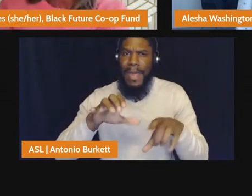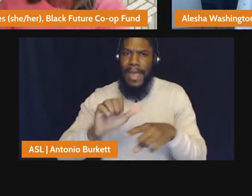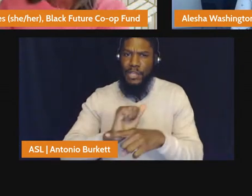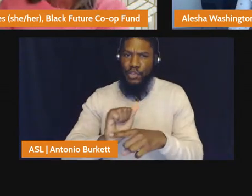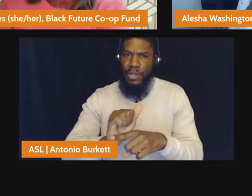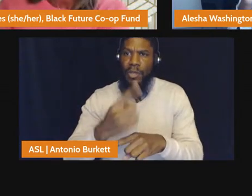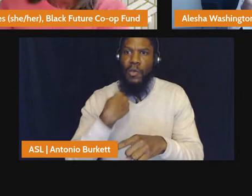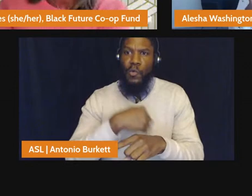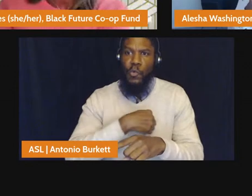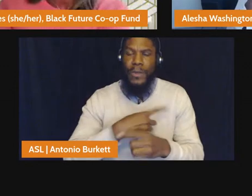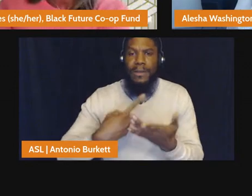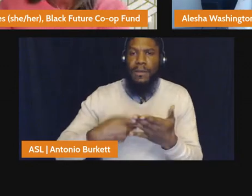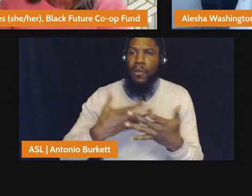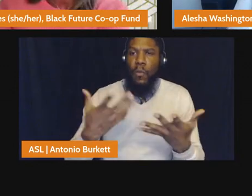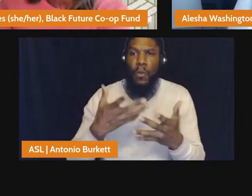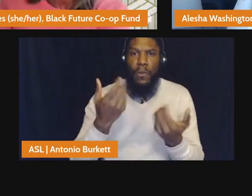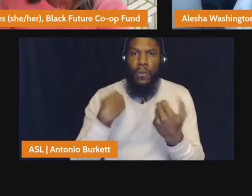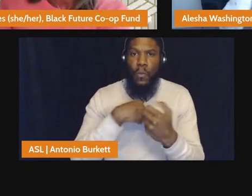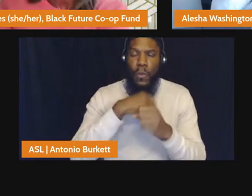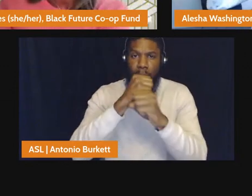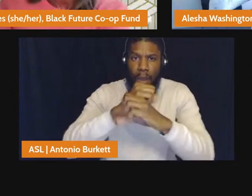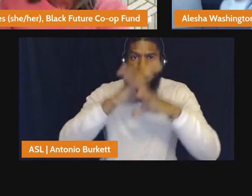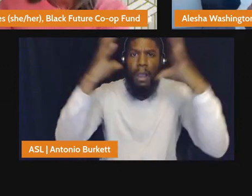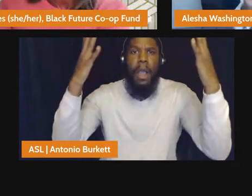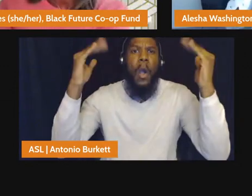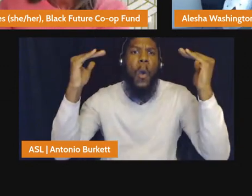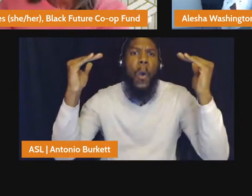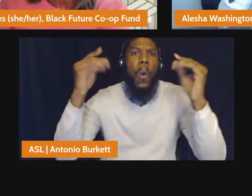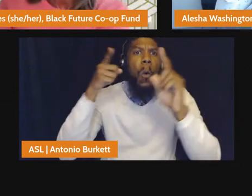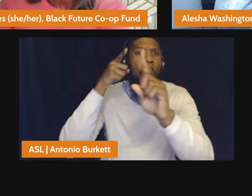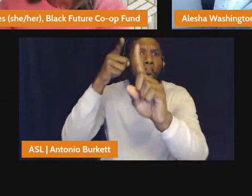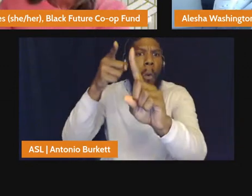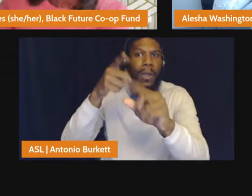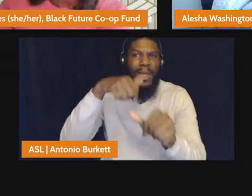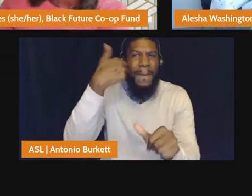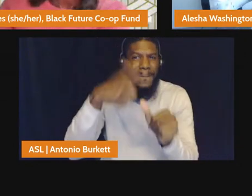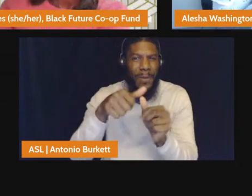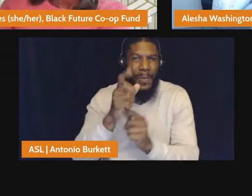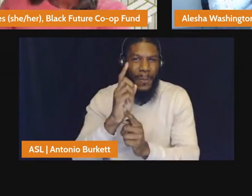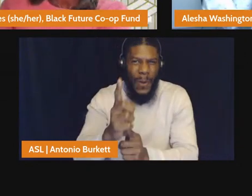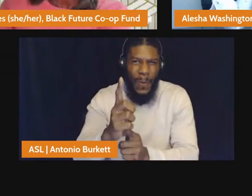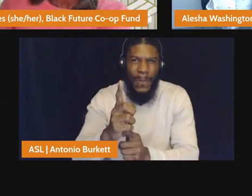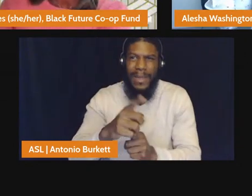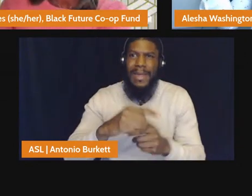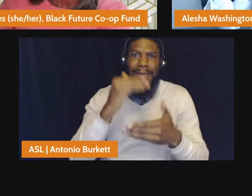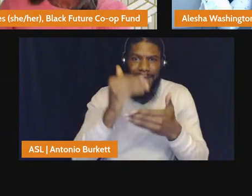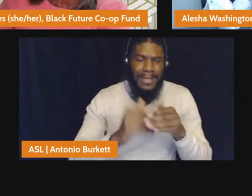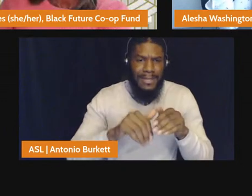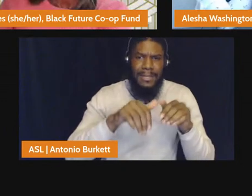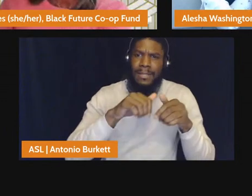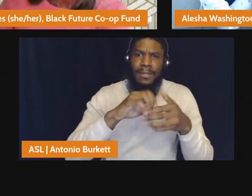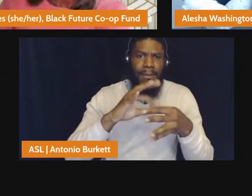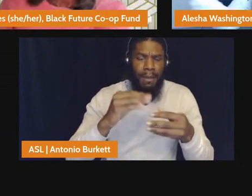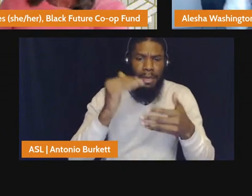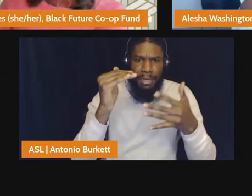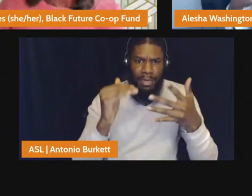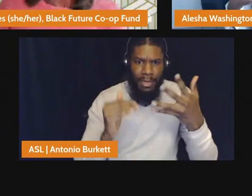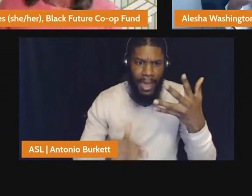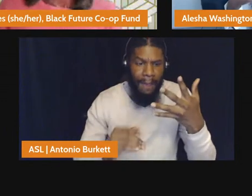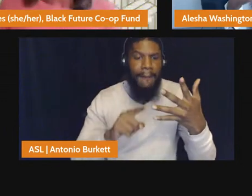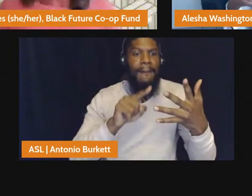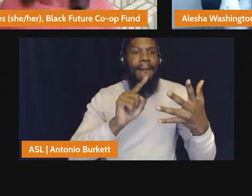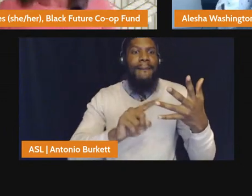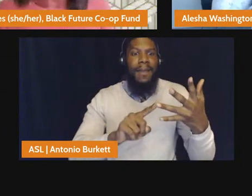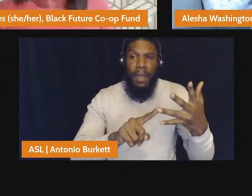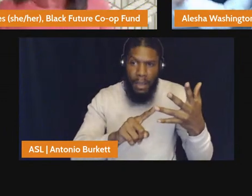we hoped for. And I remember the moment when the list started to pile up of, you know, I don't want to ever have to worry about whether my child is going to